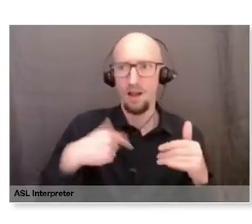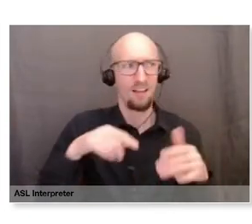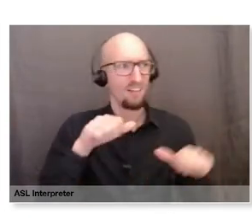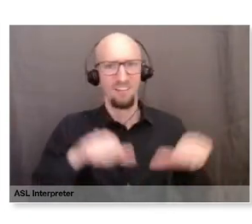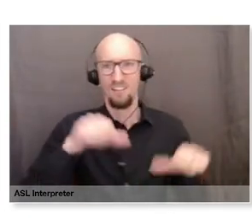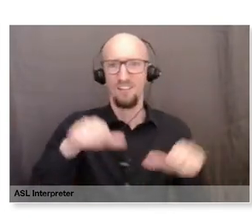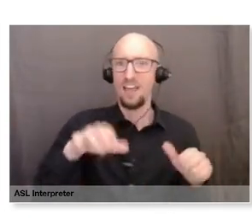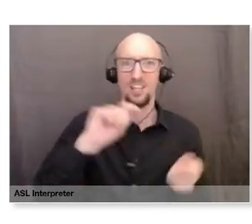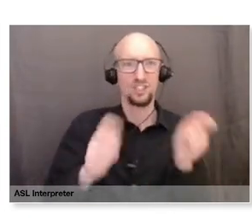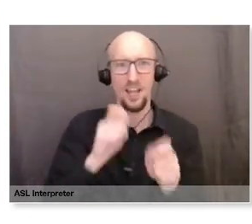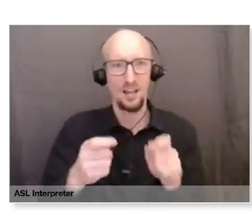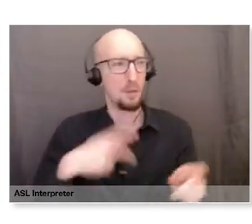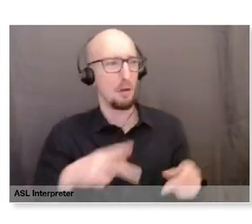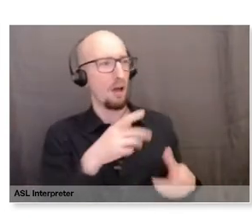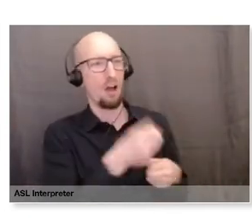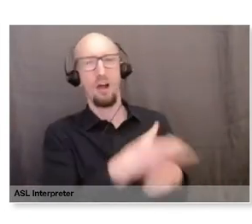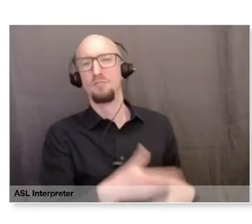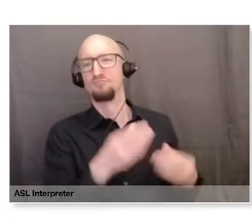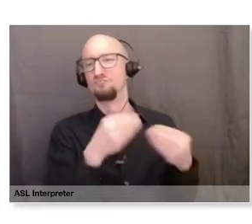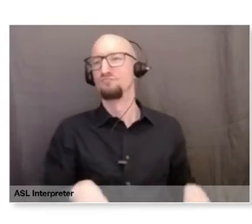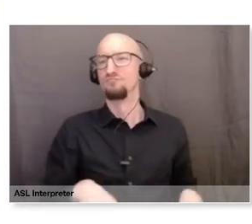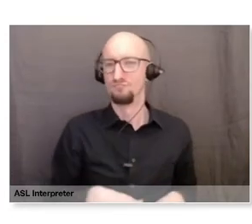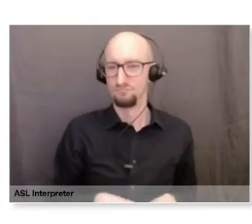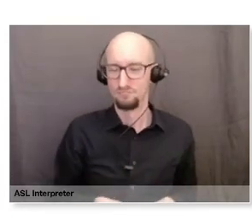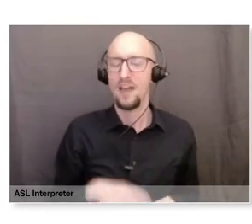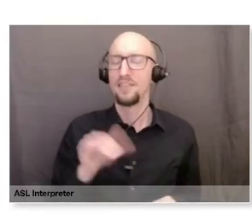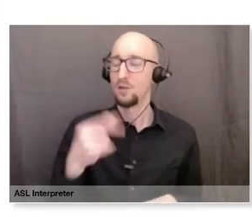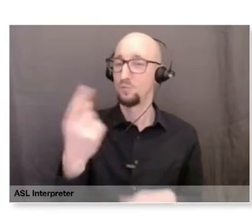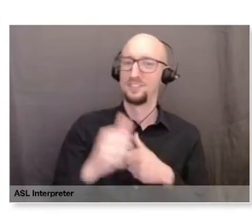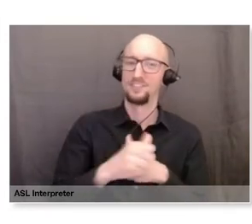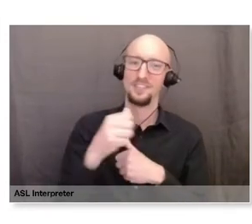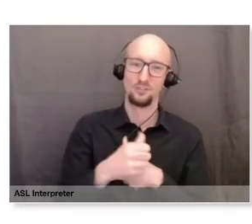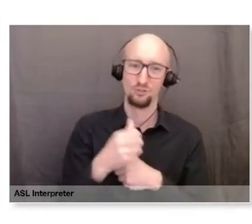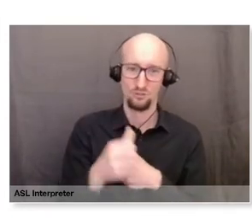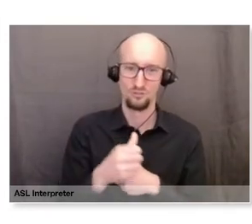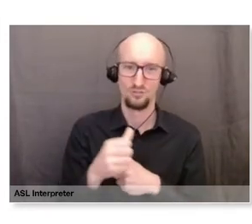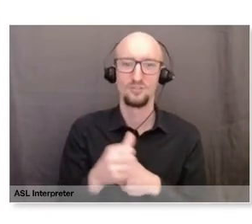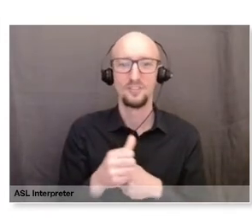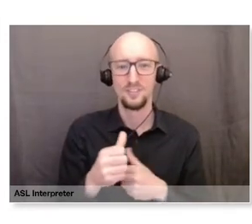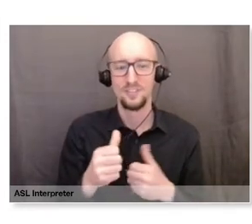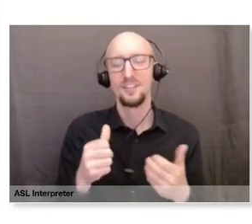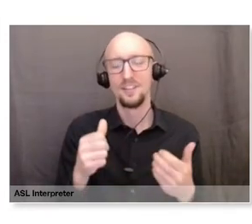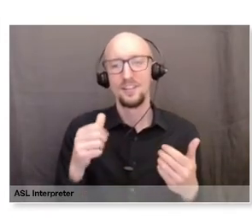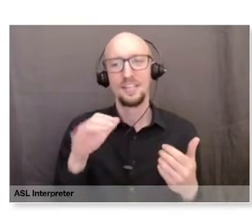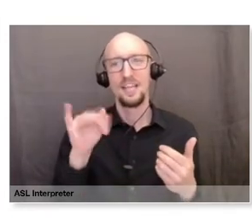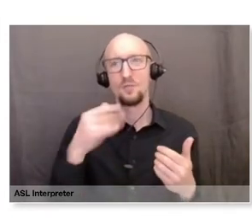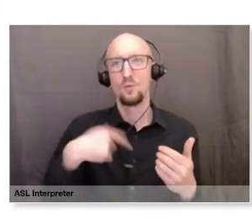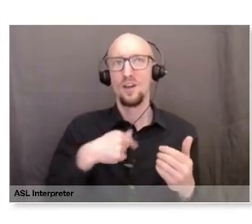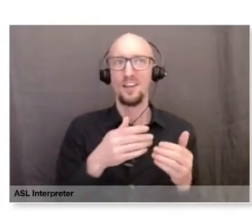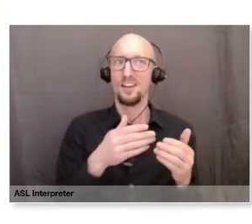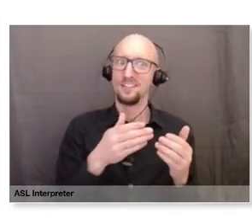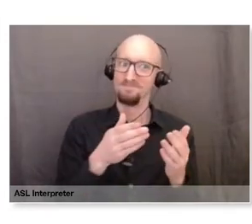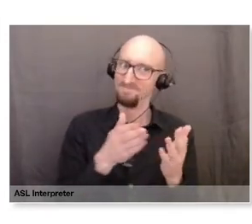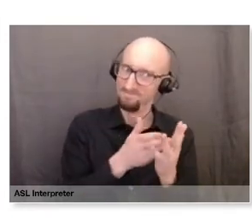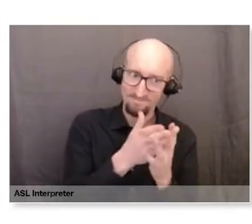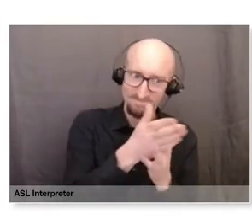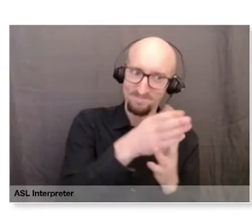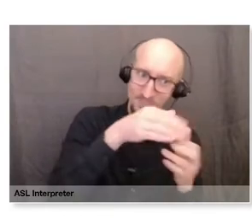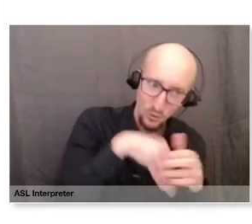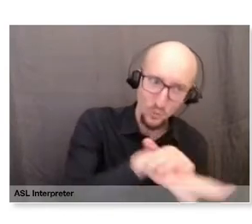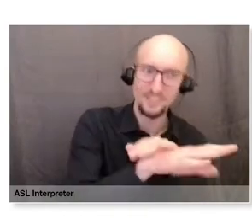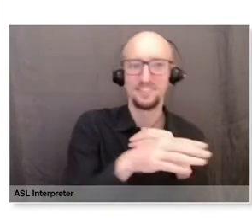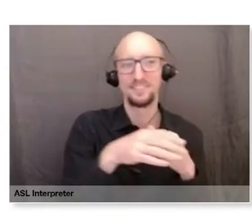changing. And I think this is the peril of, you know, getting into unknown territory, moving